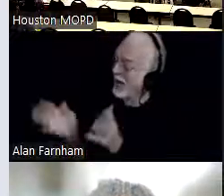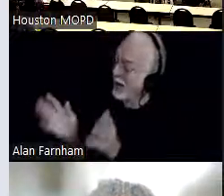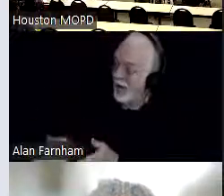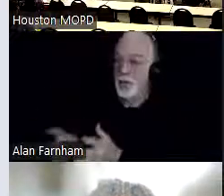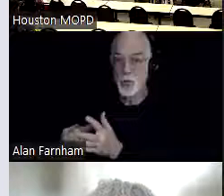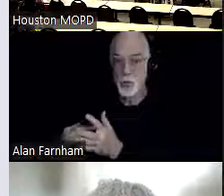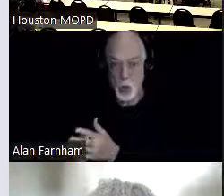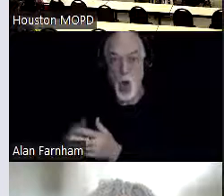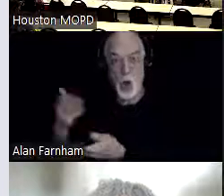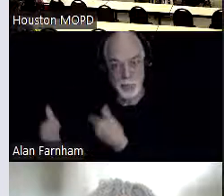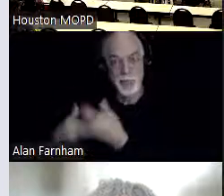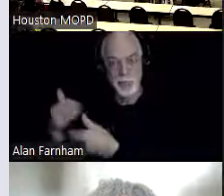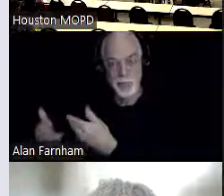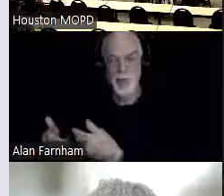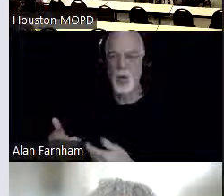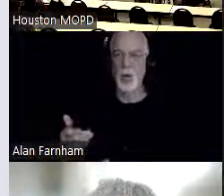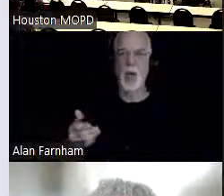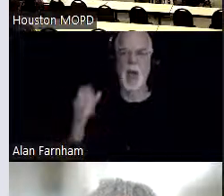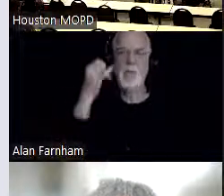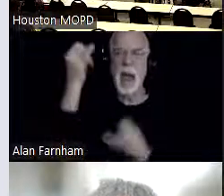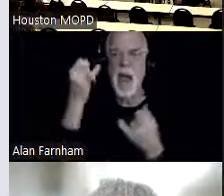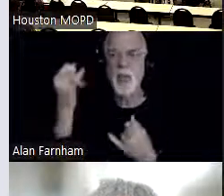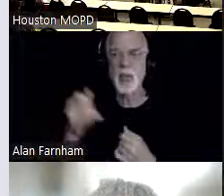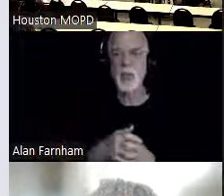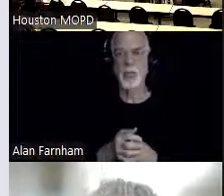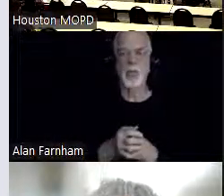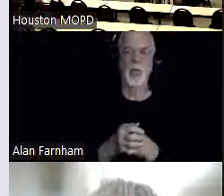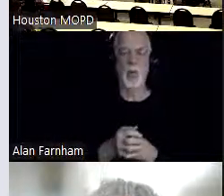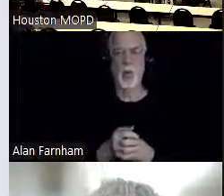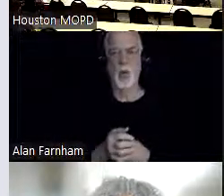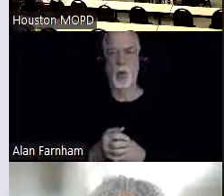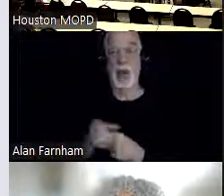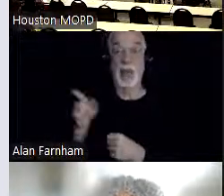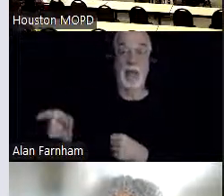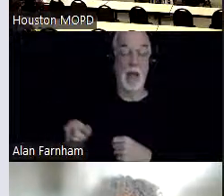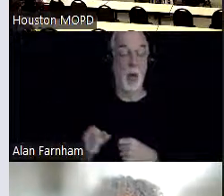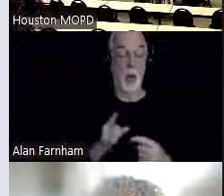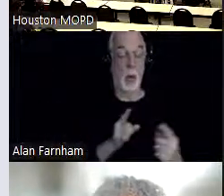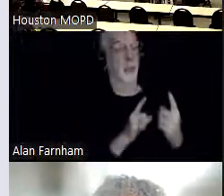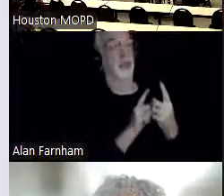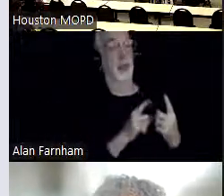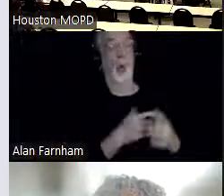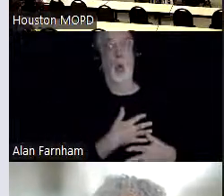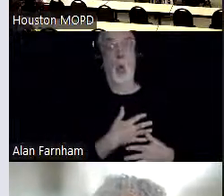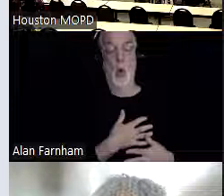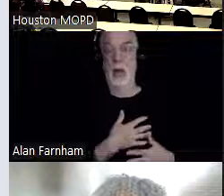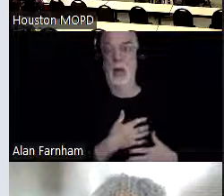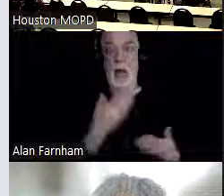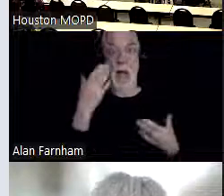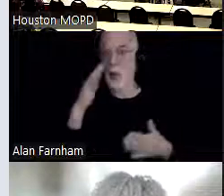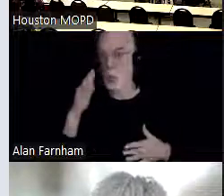how nerve-wracking or uncomfortable it would be for them to have the conversation and they're not